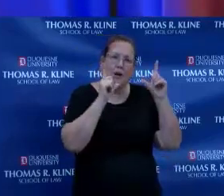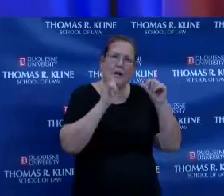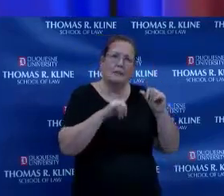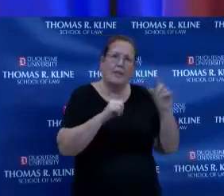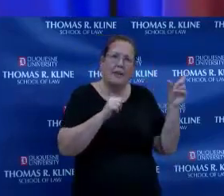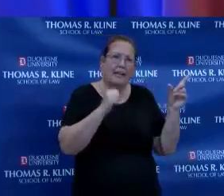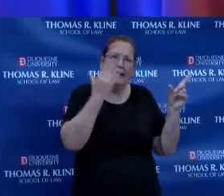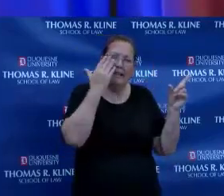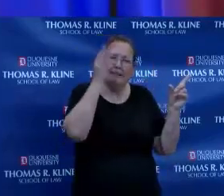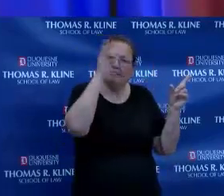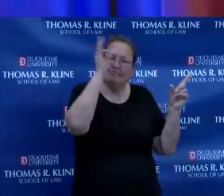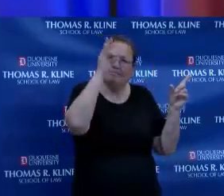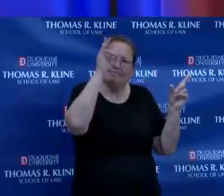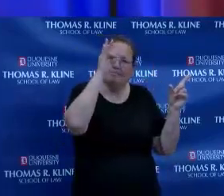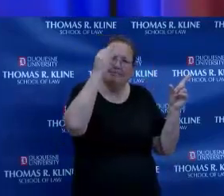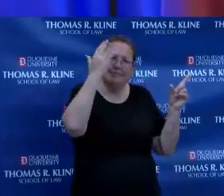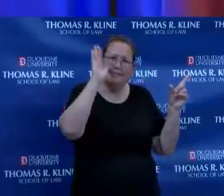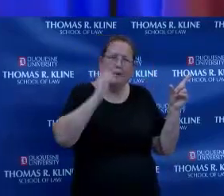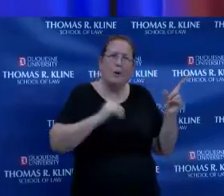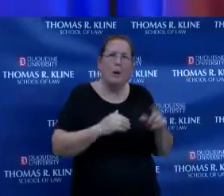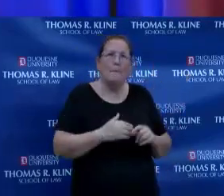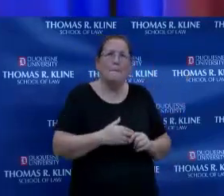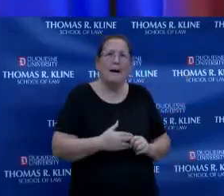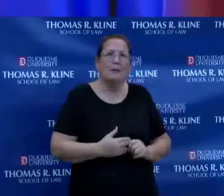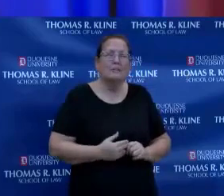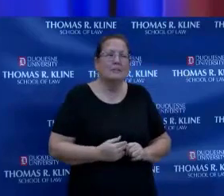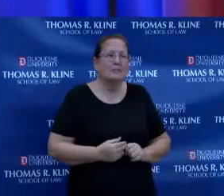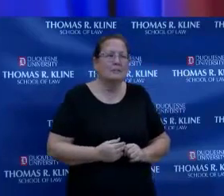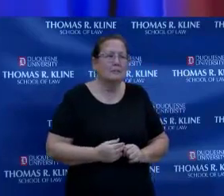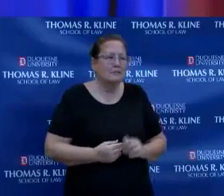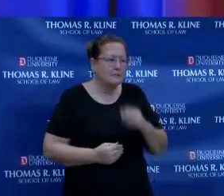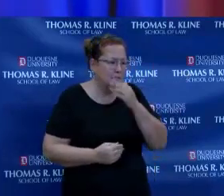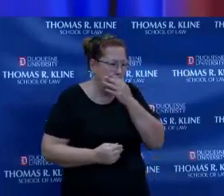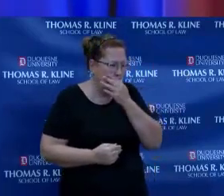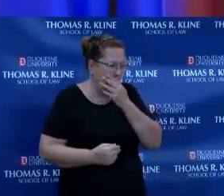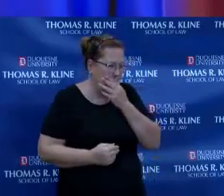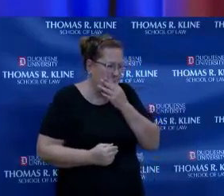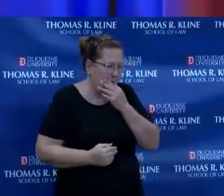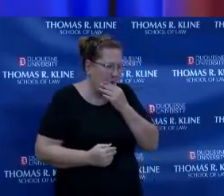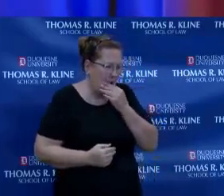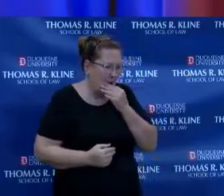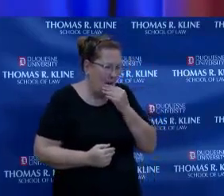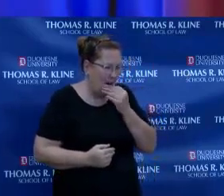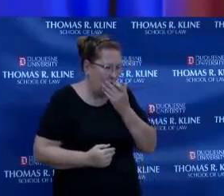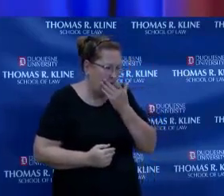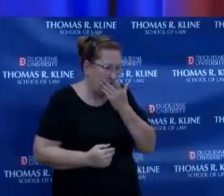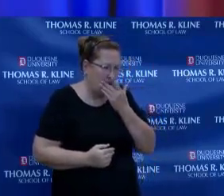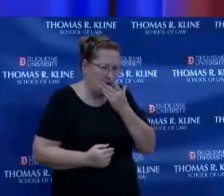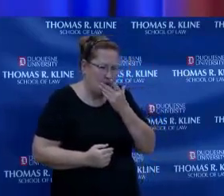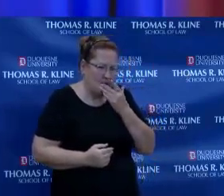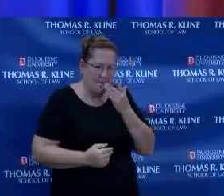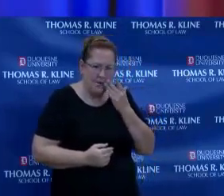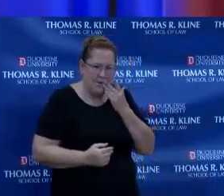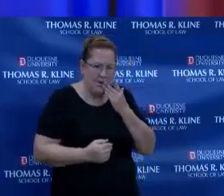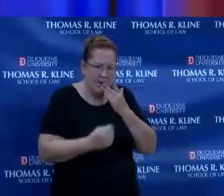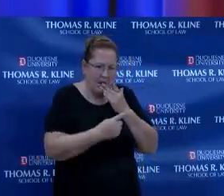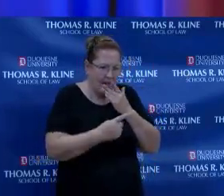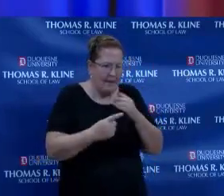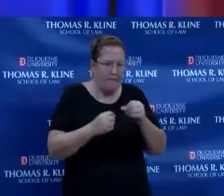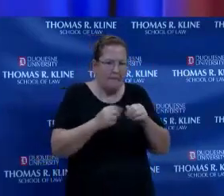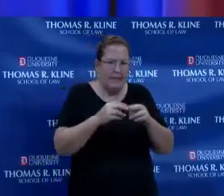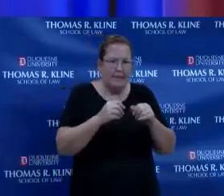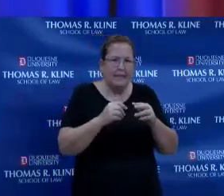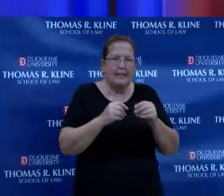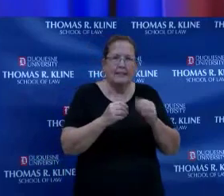about. He has been, as we saw, a leading lawyer, but he's also been deeply immersed in a broad array of